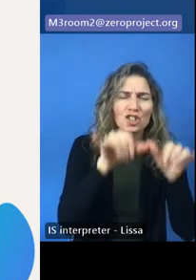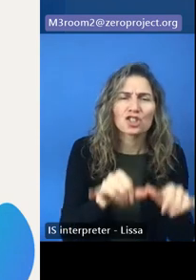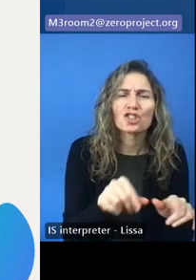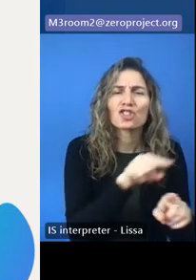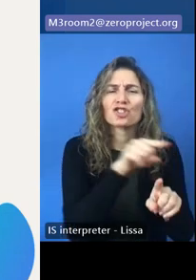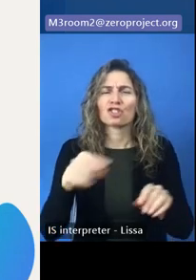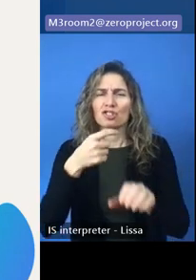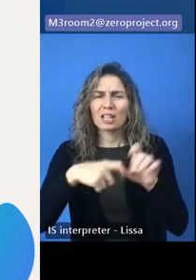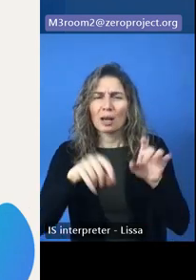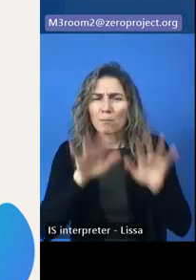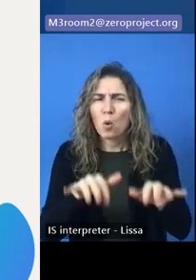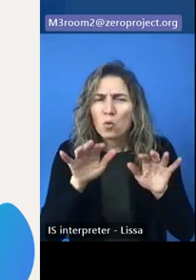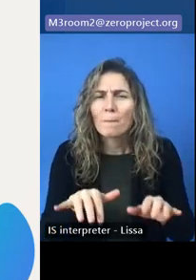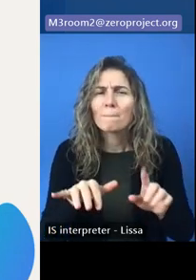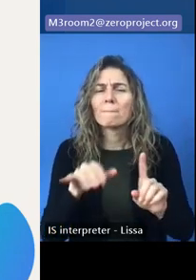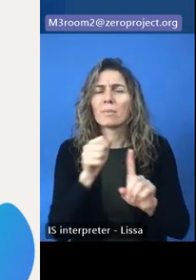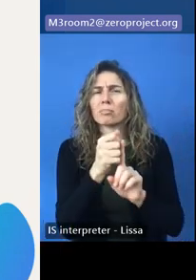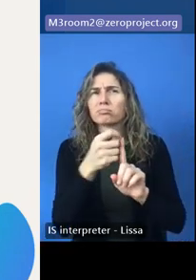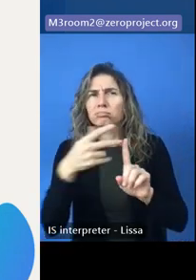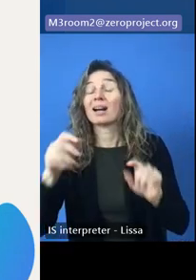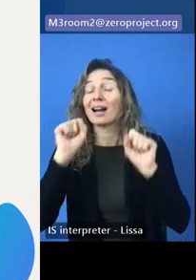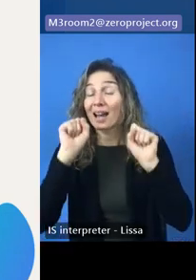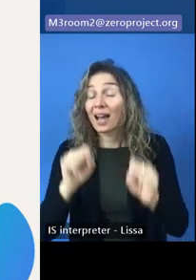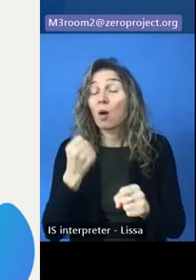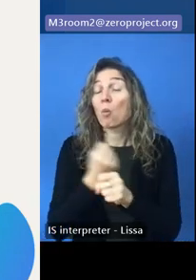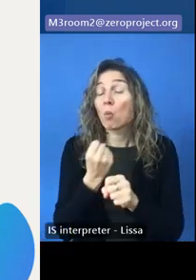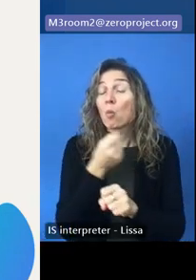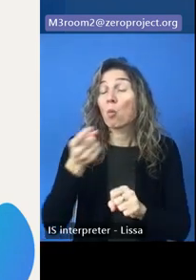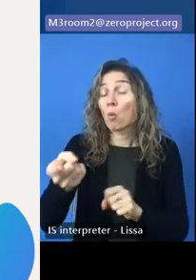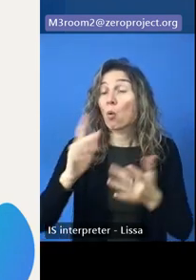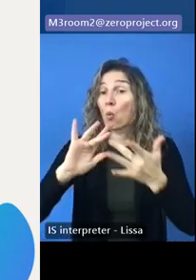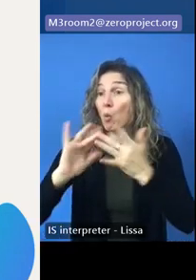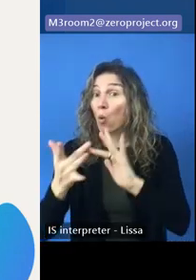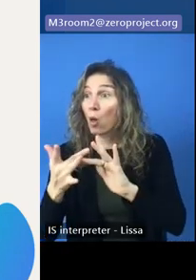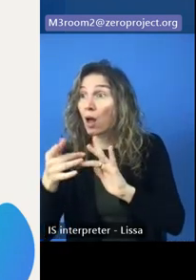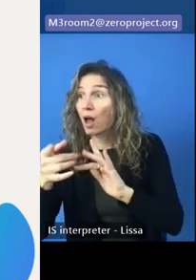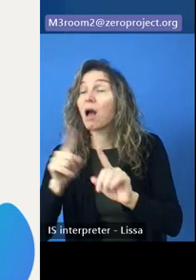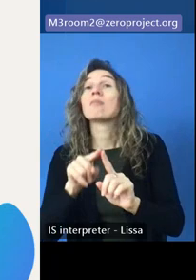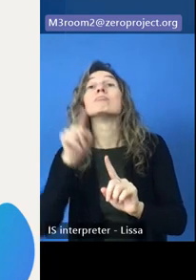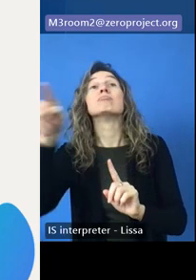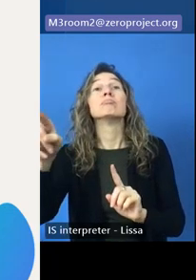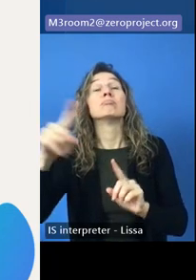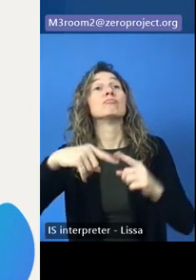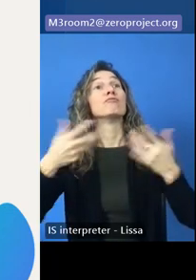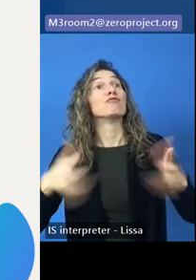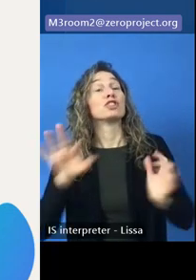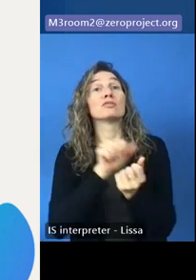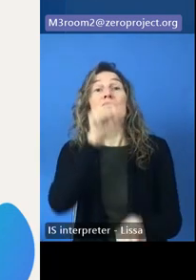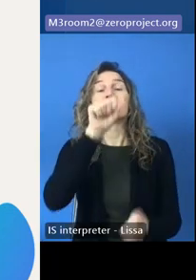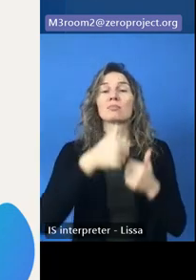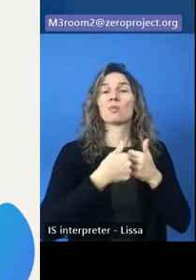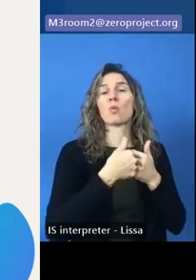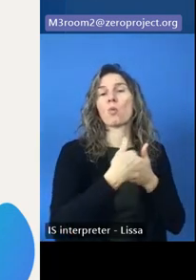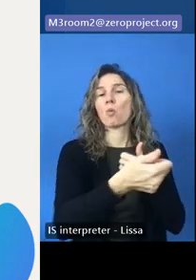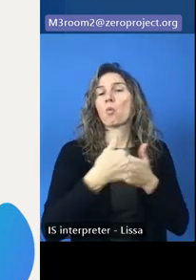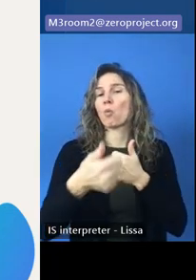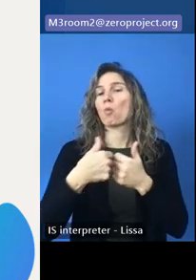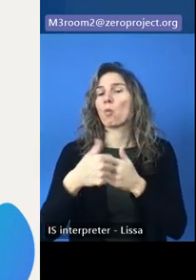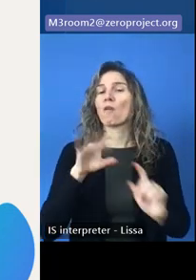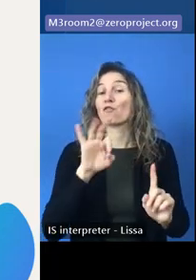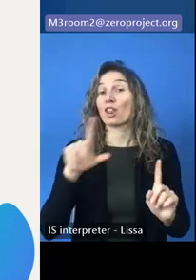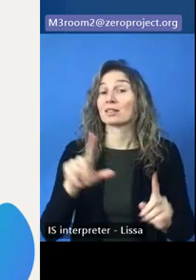outside, can work online, and can have a freelance job. And the third ingredient is